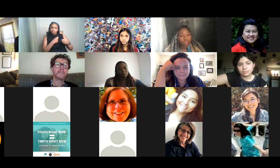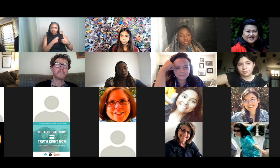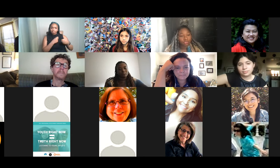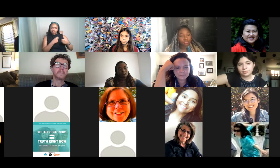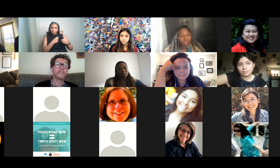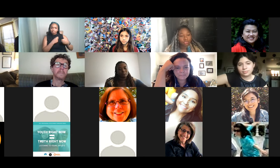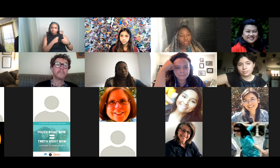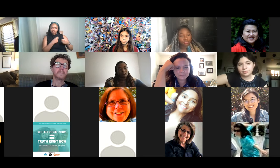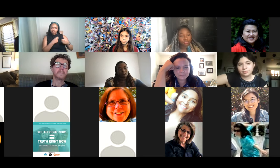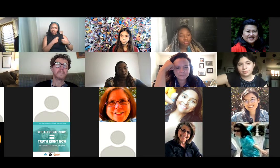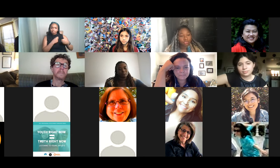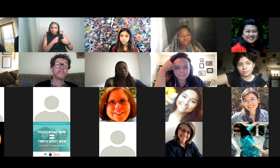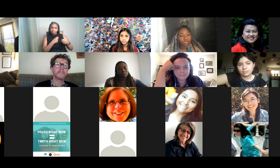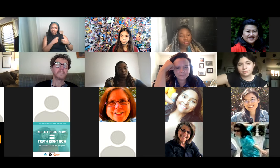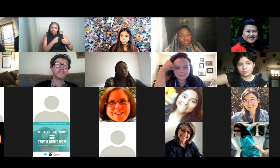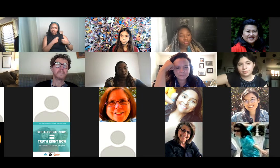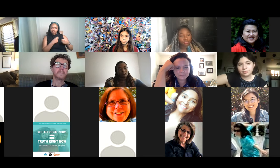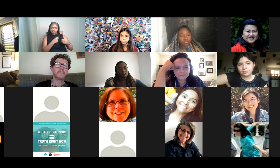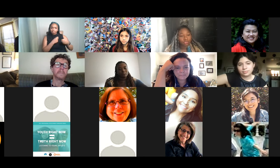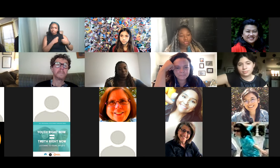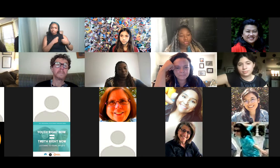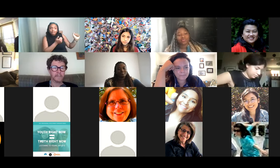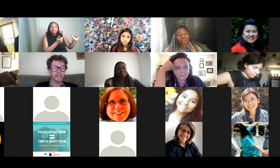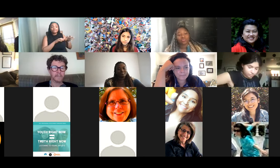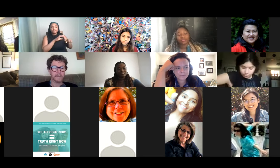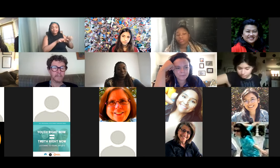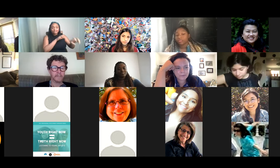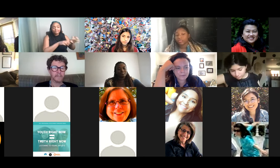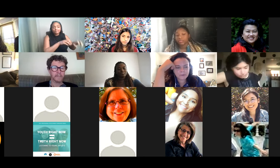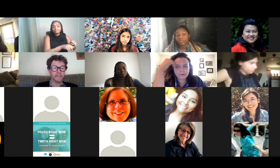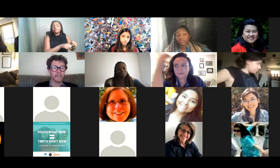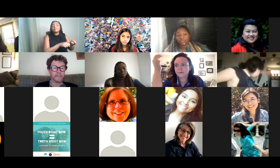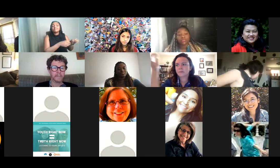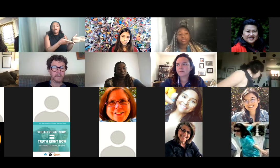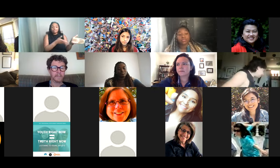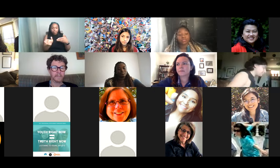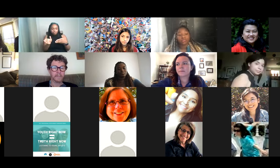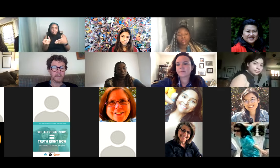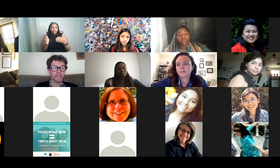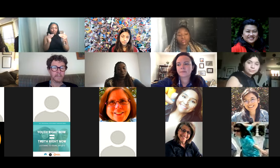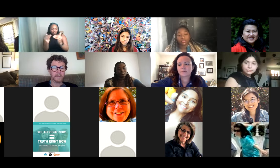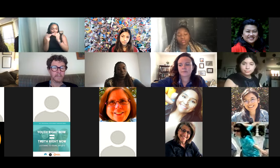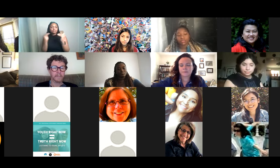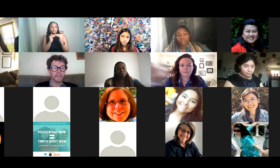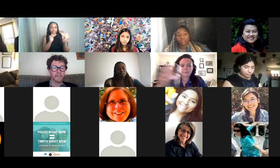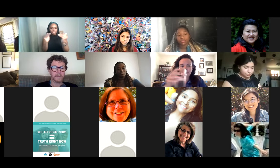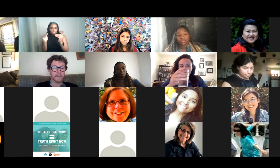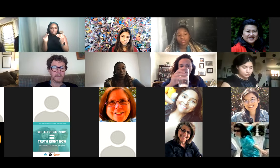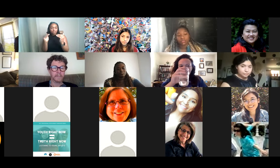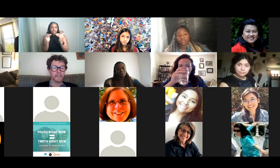economy based in destruction and exploitation into one that is just and equitable and